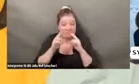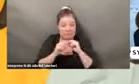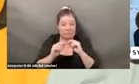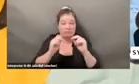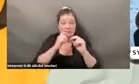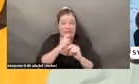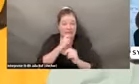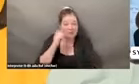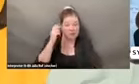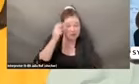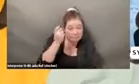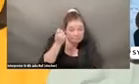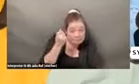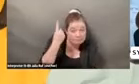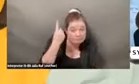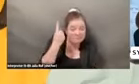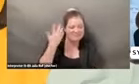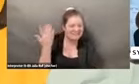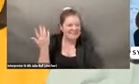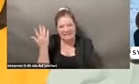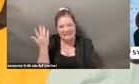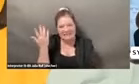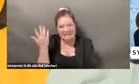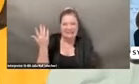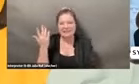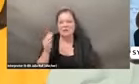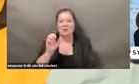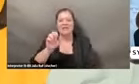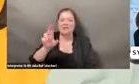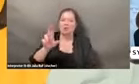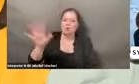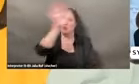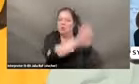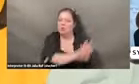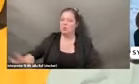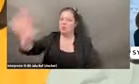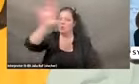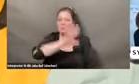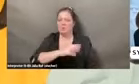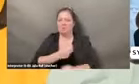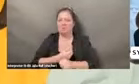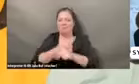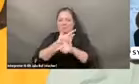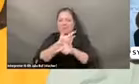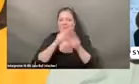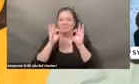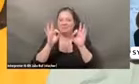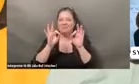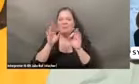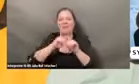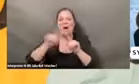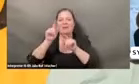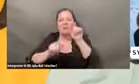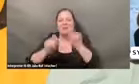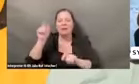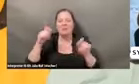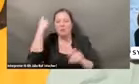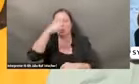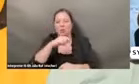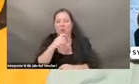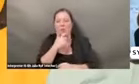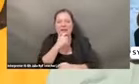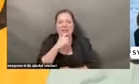international EU-wide thing, but we would risk losing some or excluding some users. So I still think translations